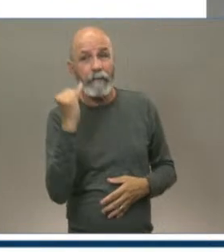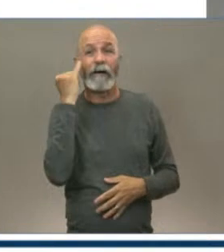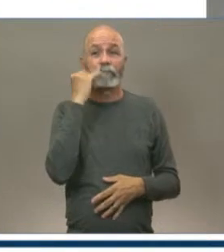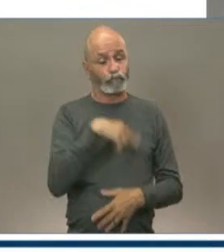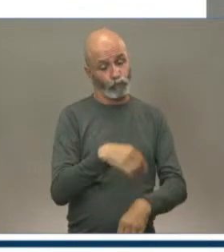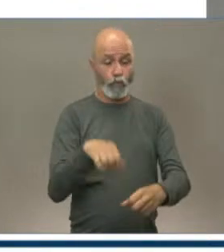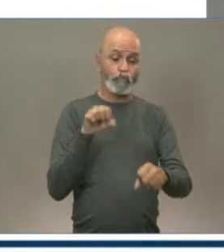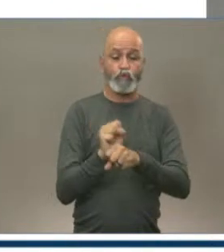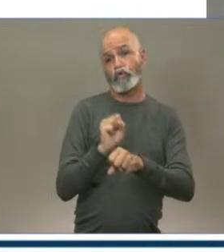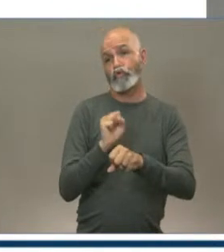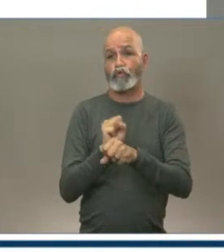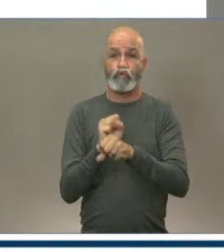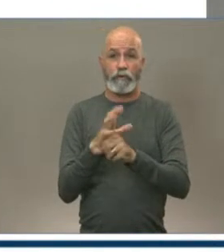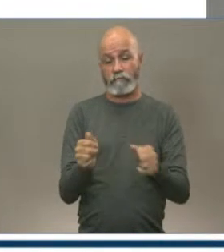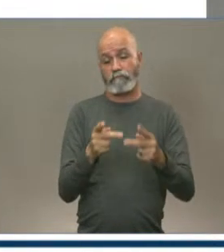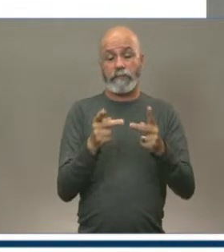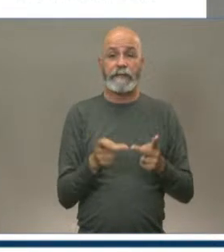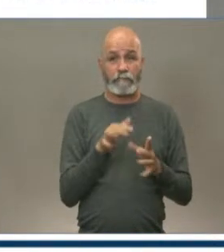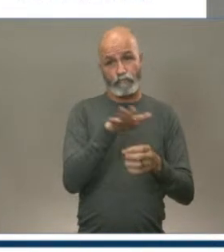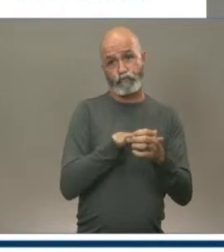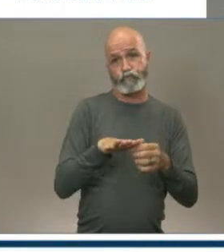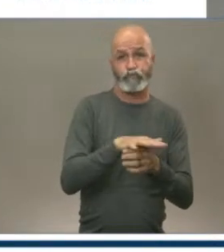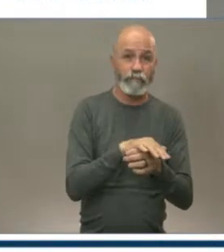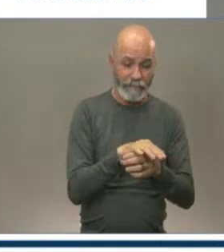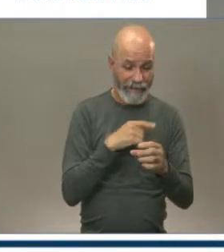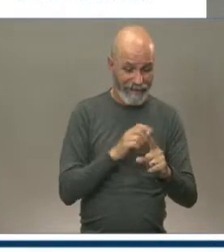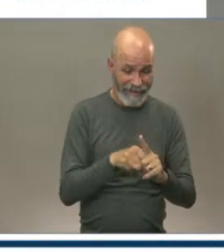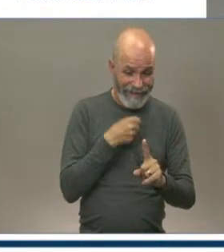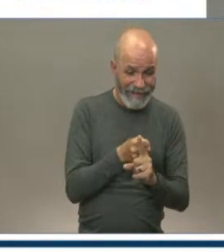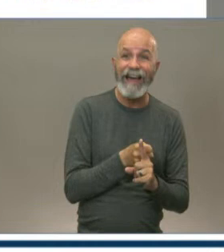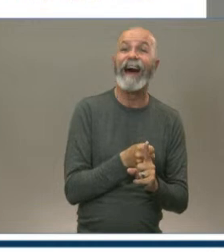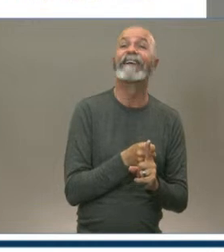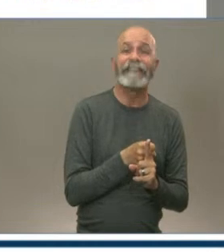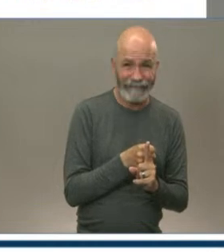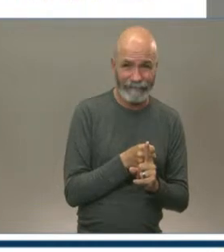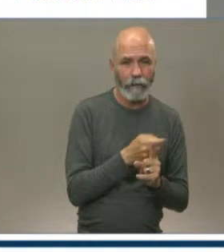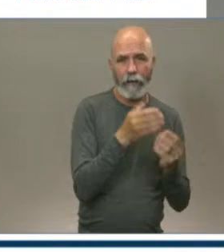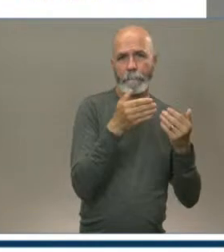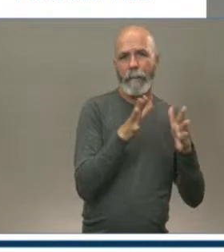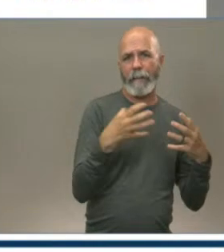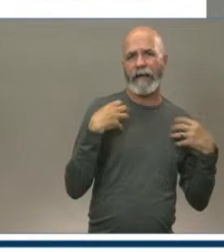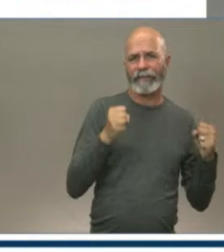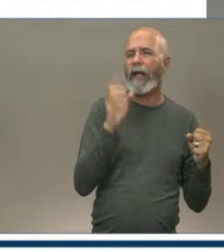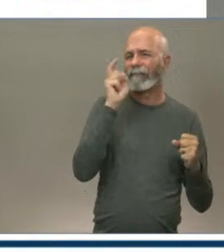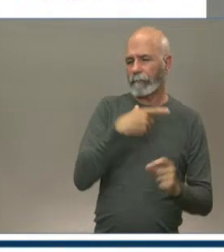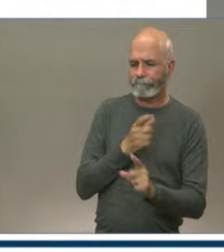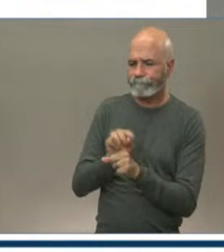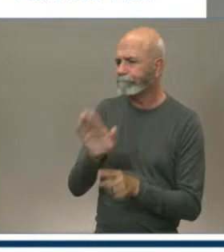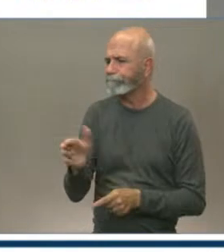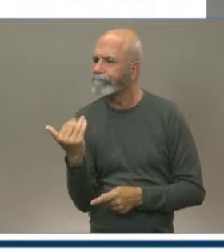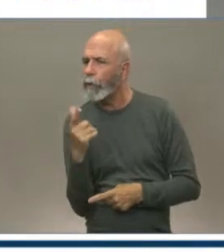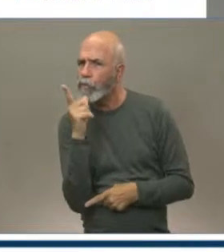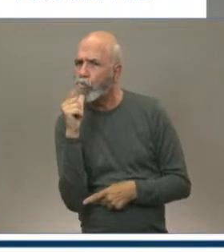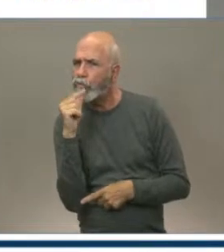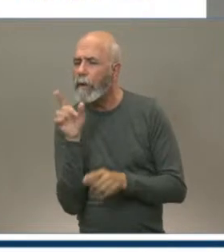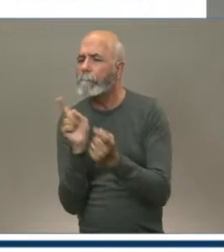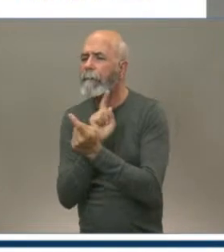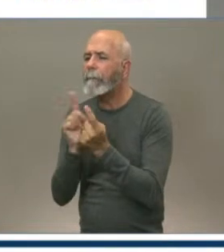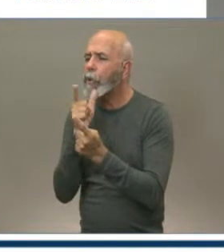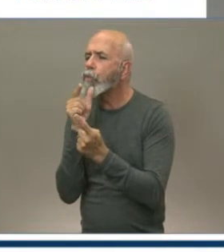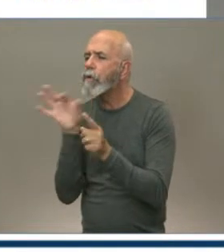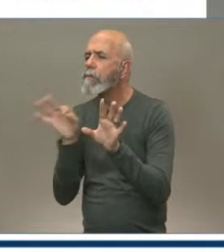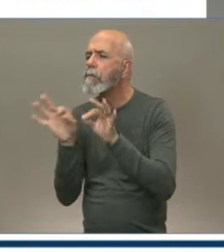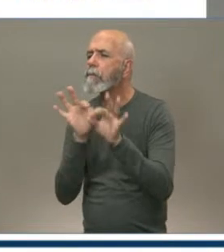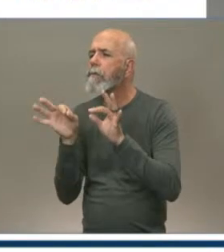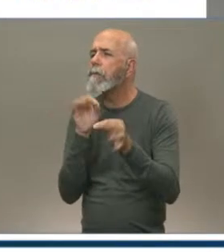health works with the workplace to identify who's been in close contact, who needs to be isolated because of close contact,